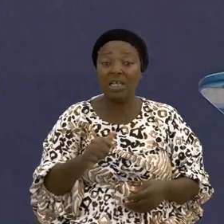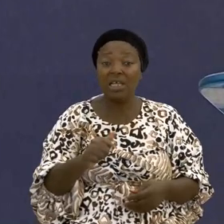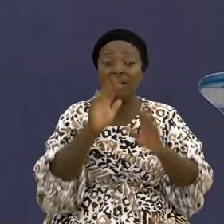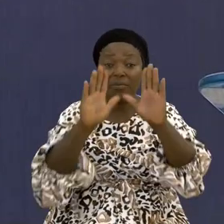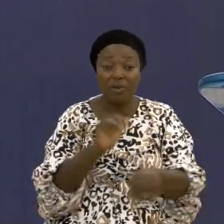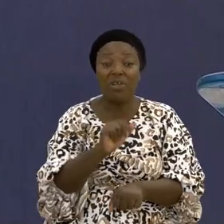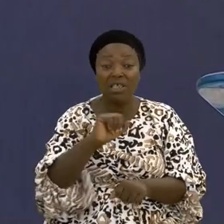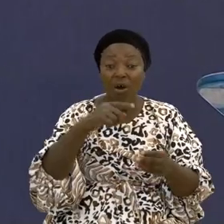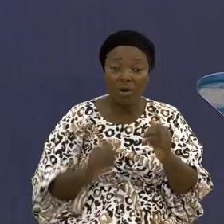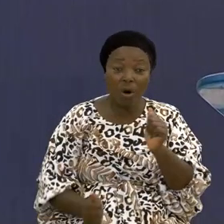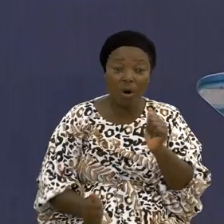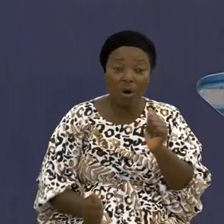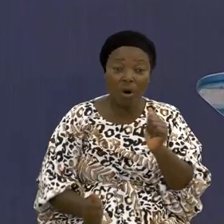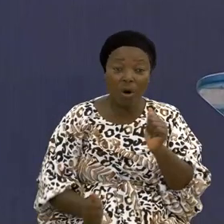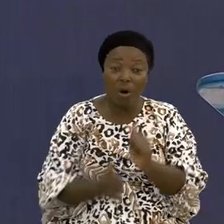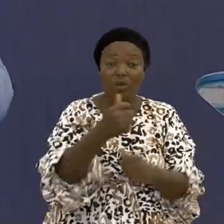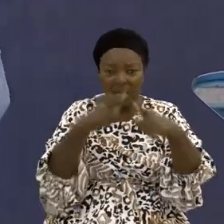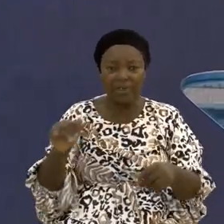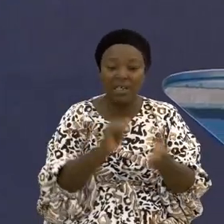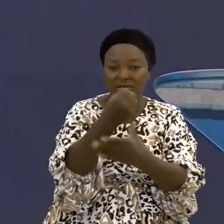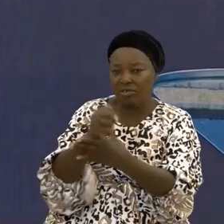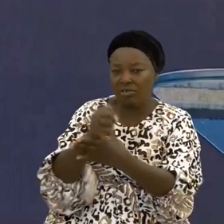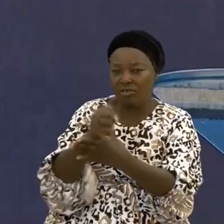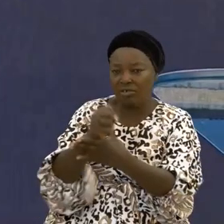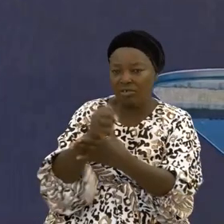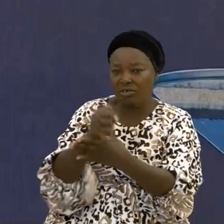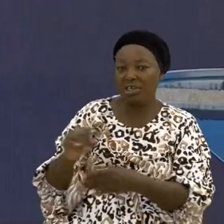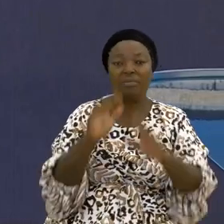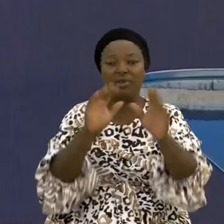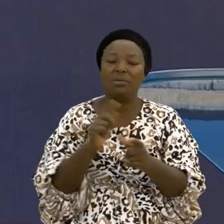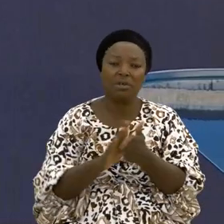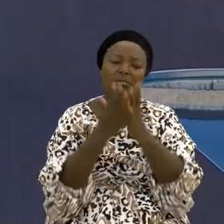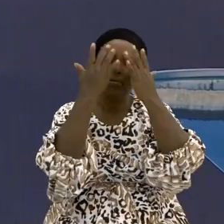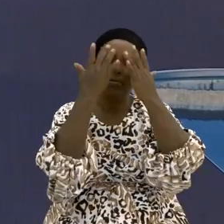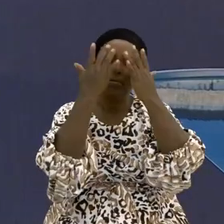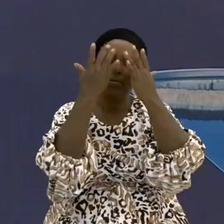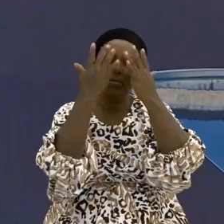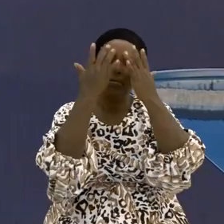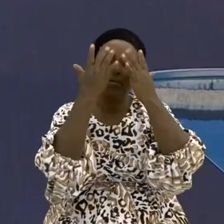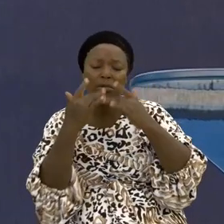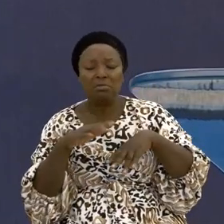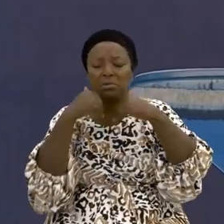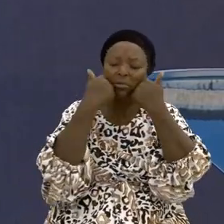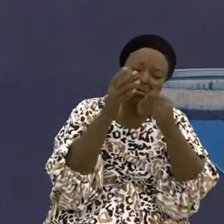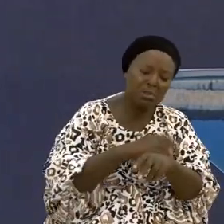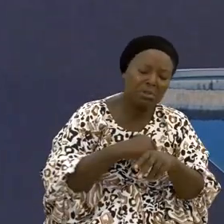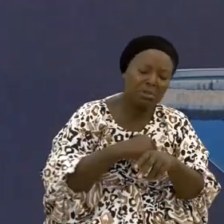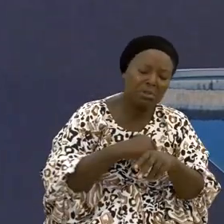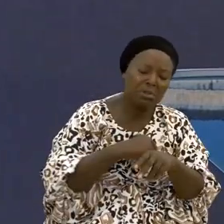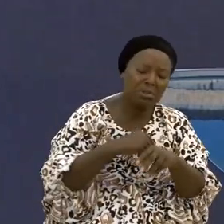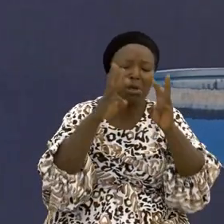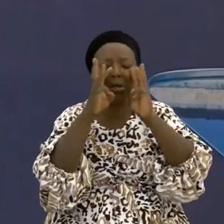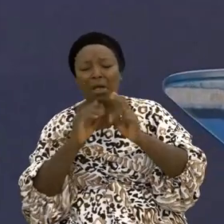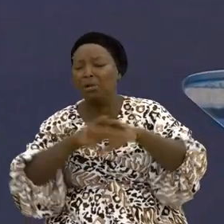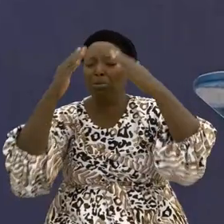to happen, reverberating miracles, then they become sorrowful, they're dejected, and they're crying. I didn't know